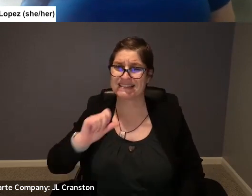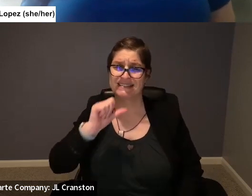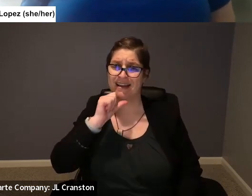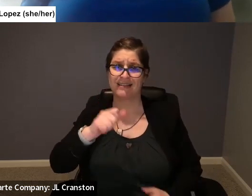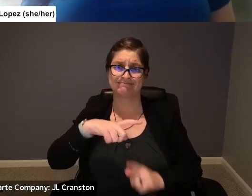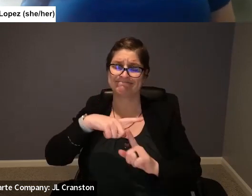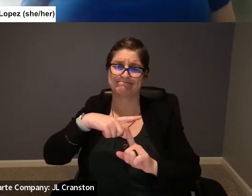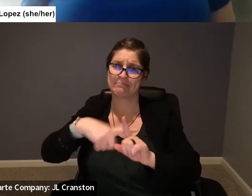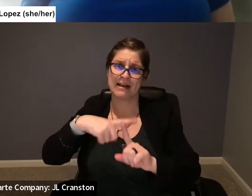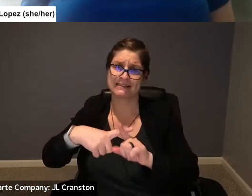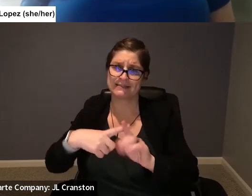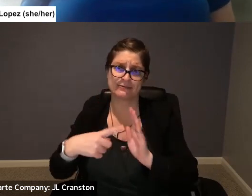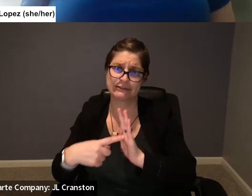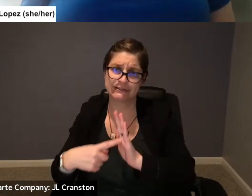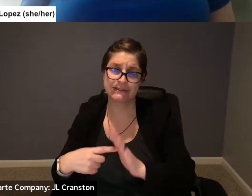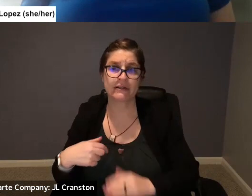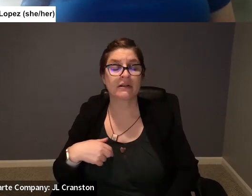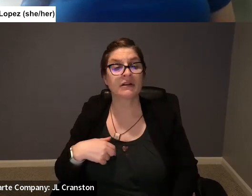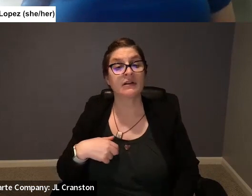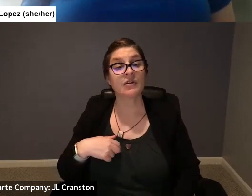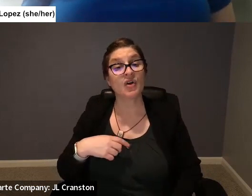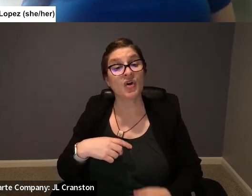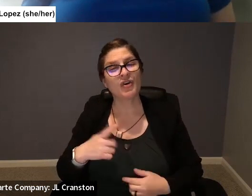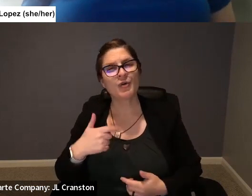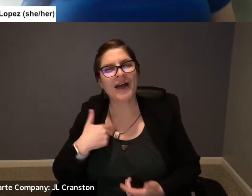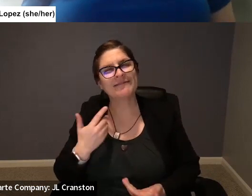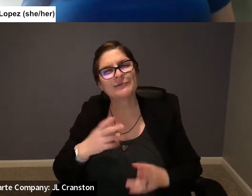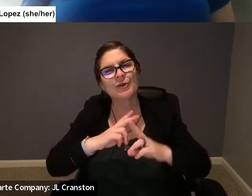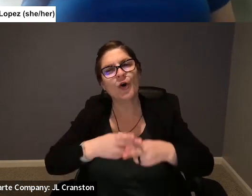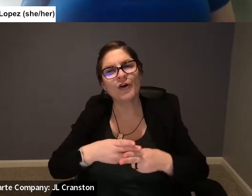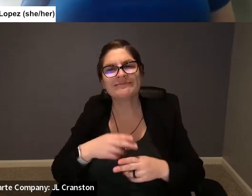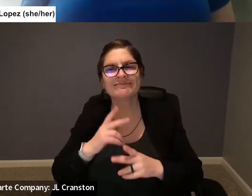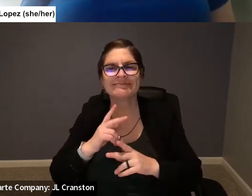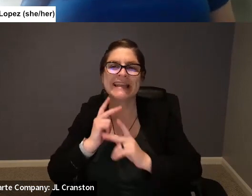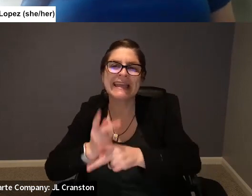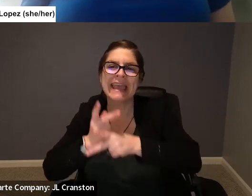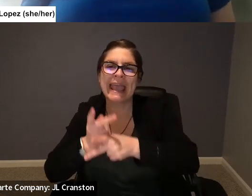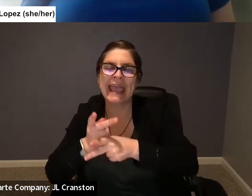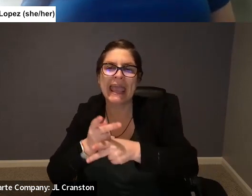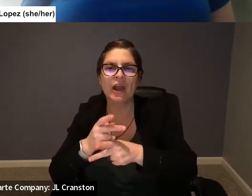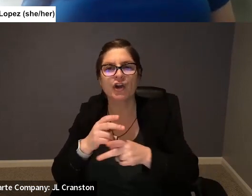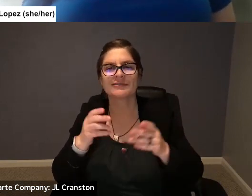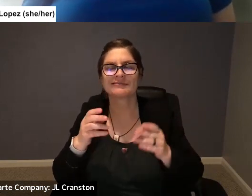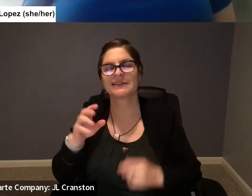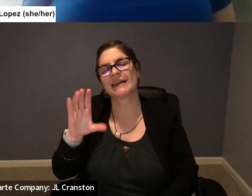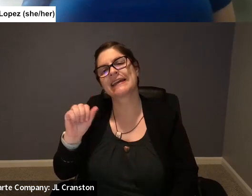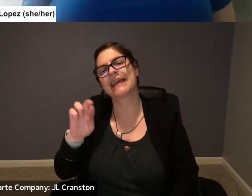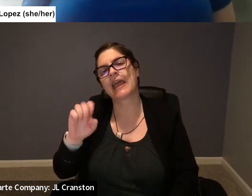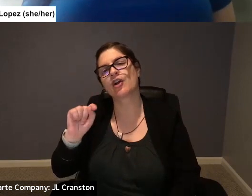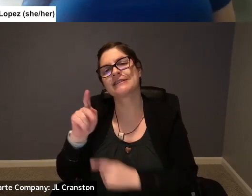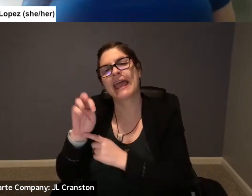forward. You know, but when you have caretaker cinema, where it's about a show created by somebody who has cared for autistic